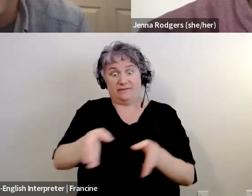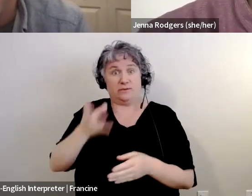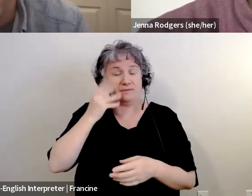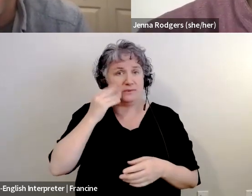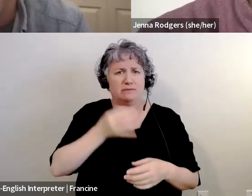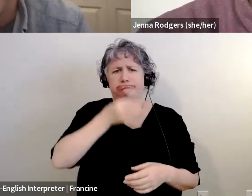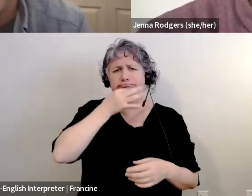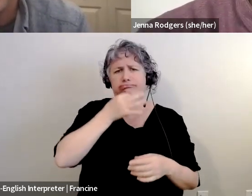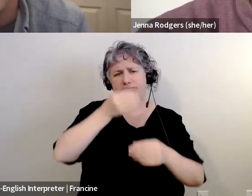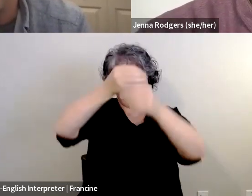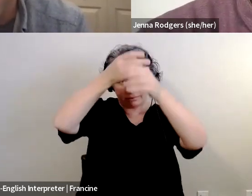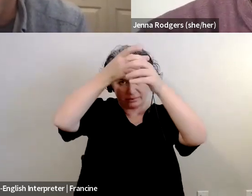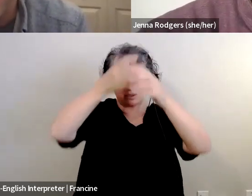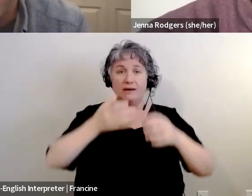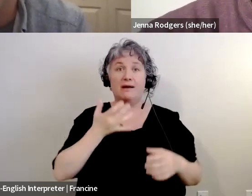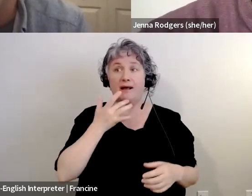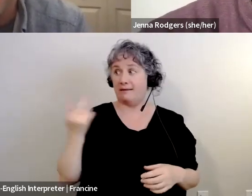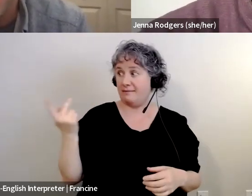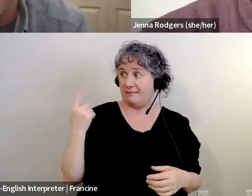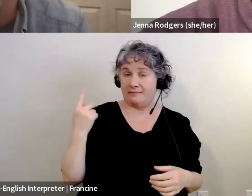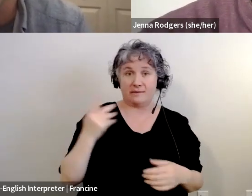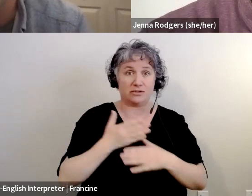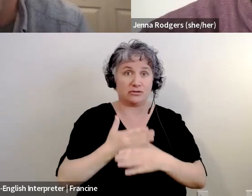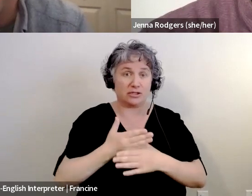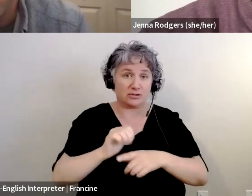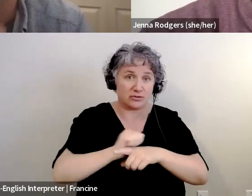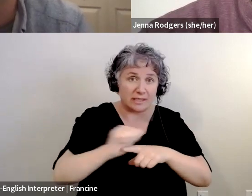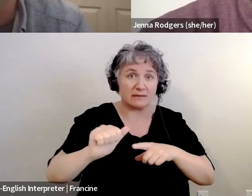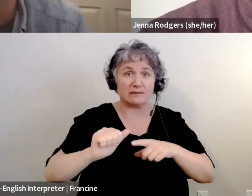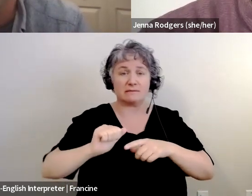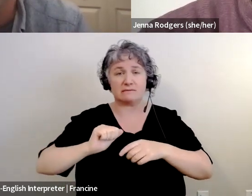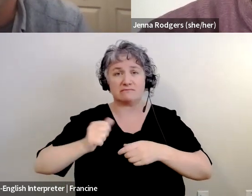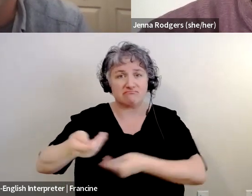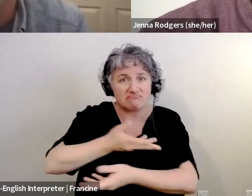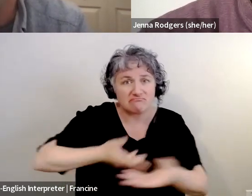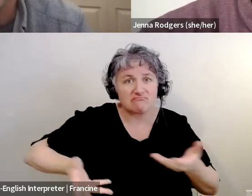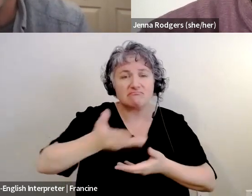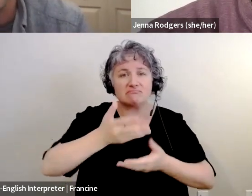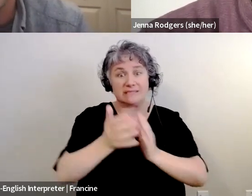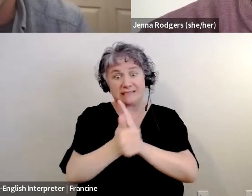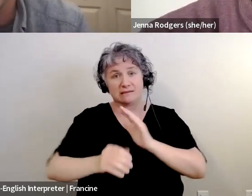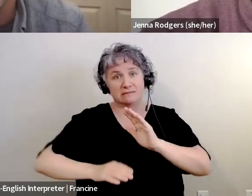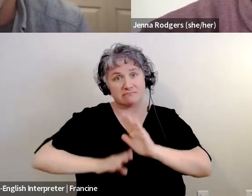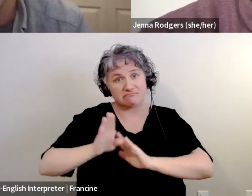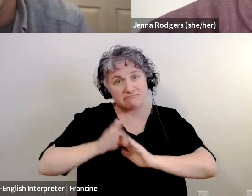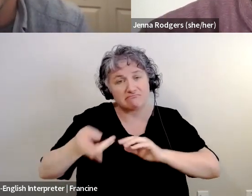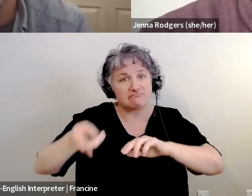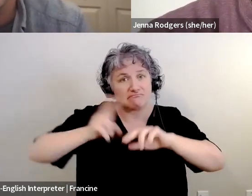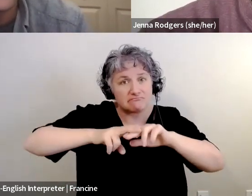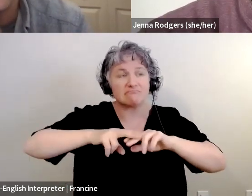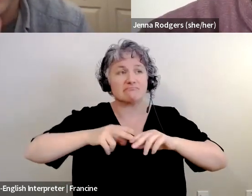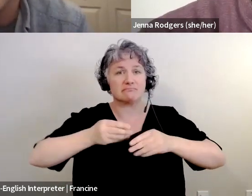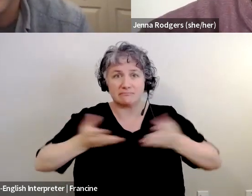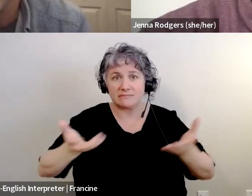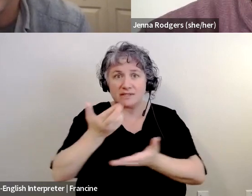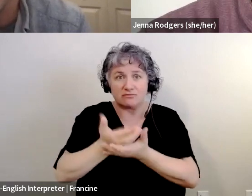share these trainings, reflect with each other, build some skills, build some resources. We're going to share those with you today, but do realize